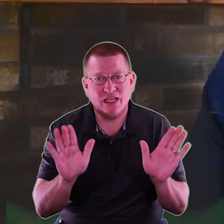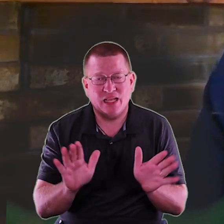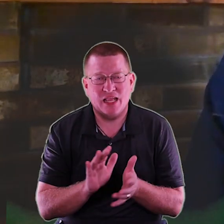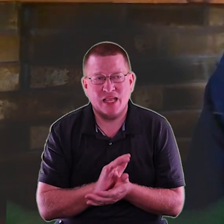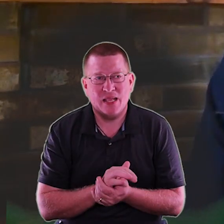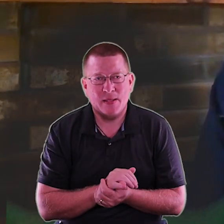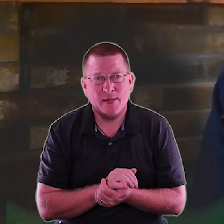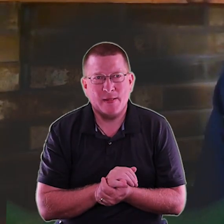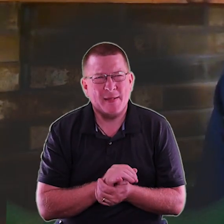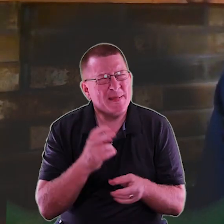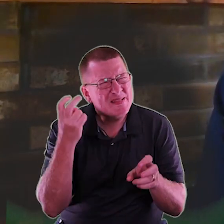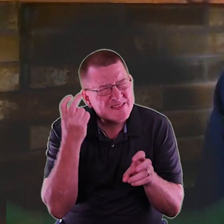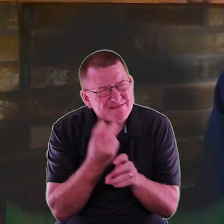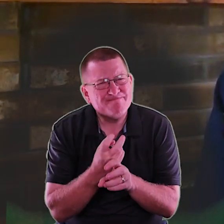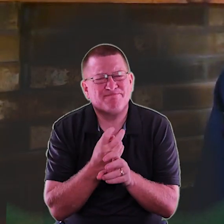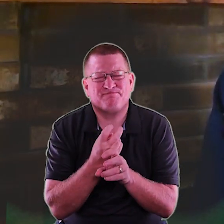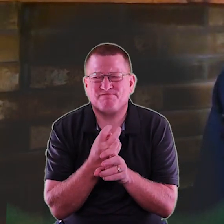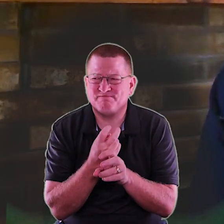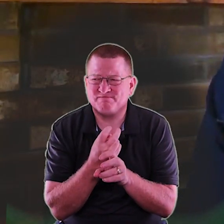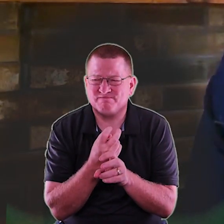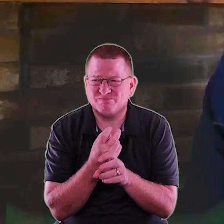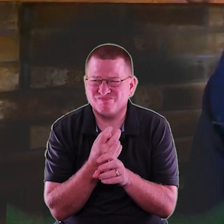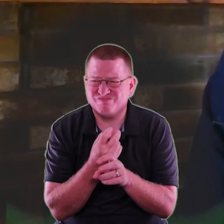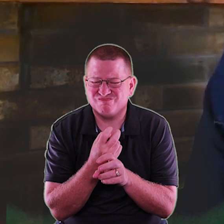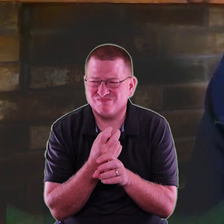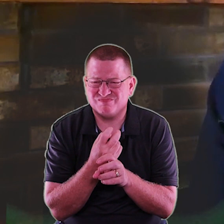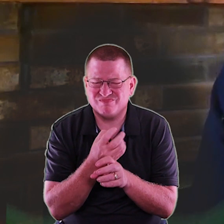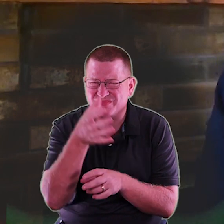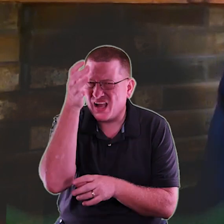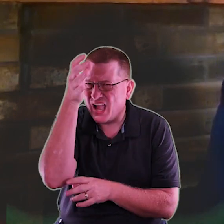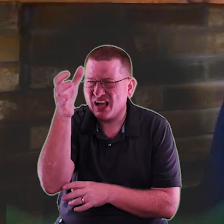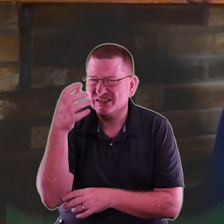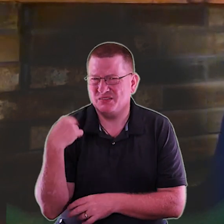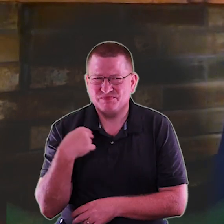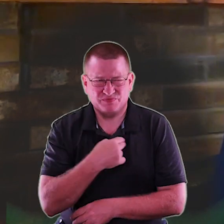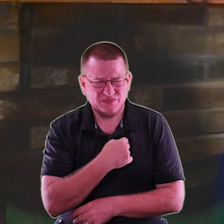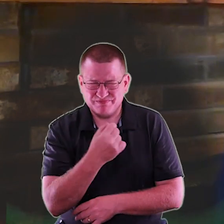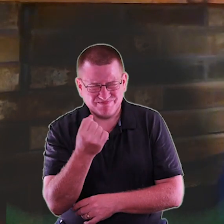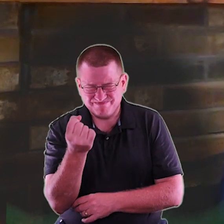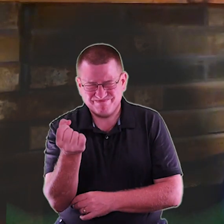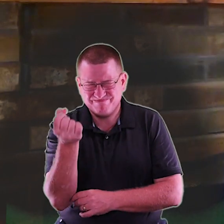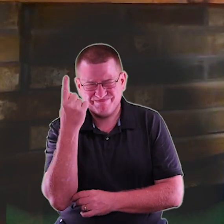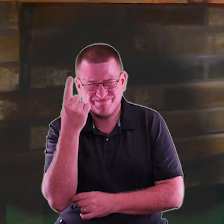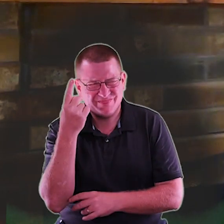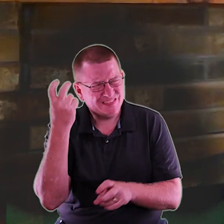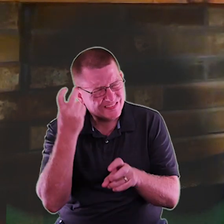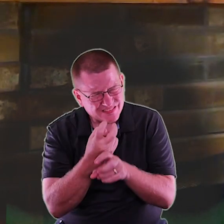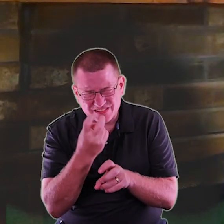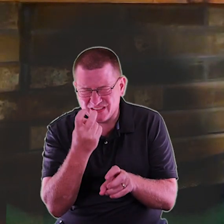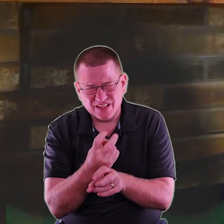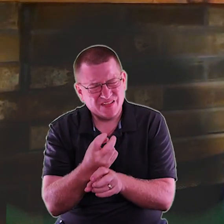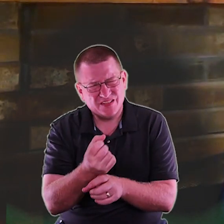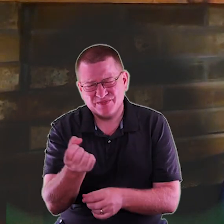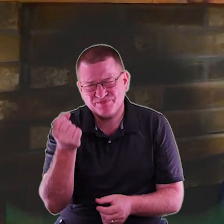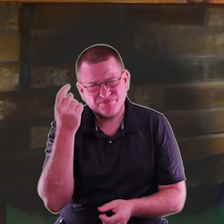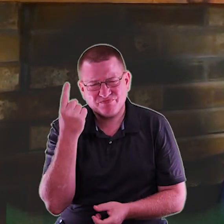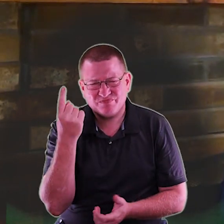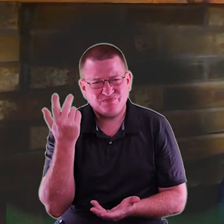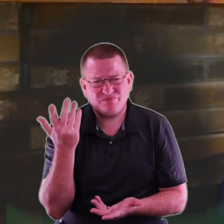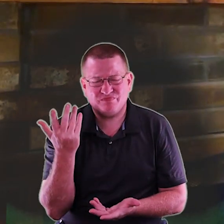It's a hard holiday for us to wrap our minds around. It's a difficult concept.